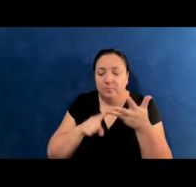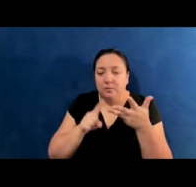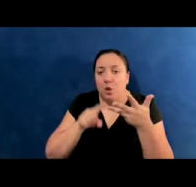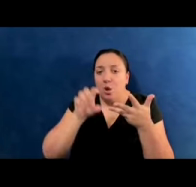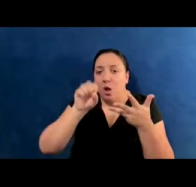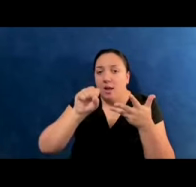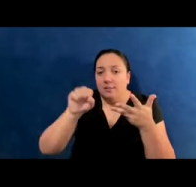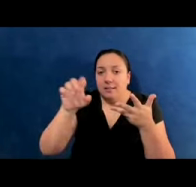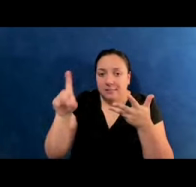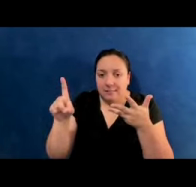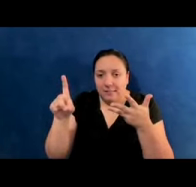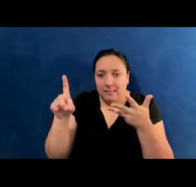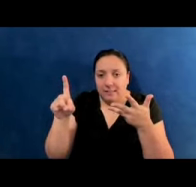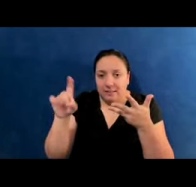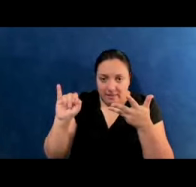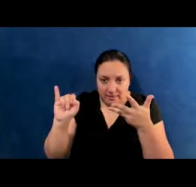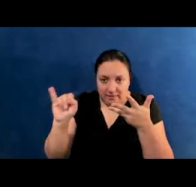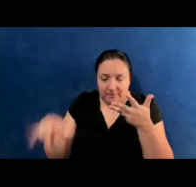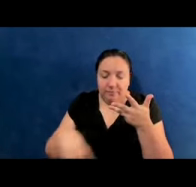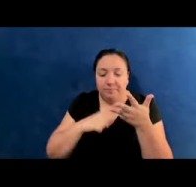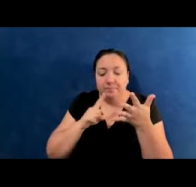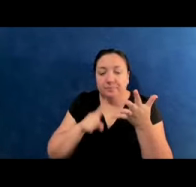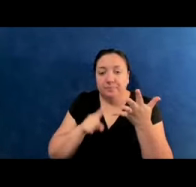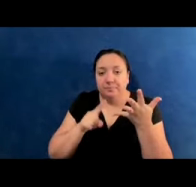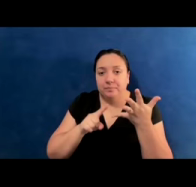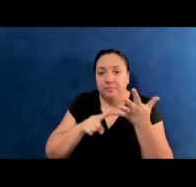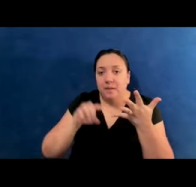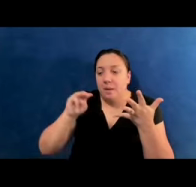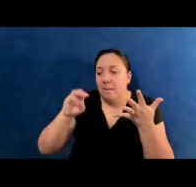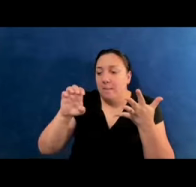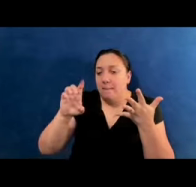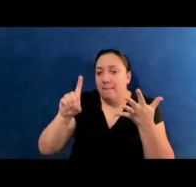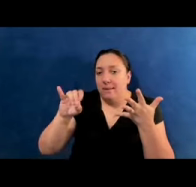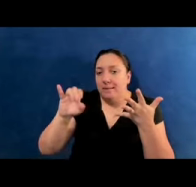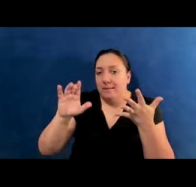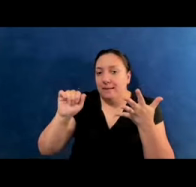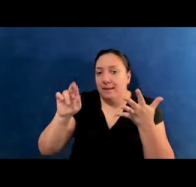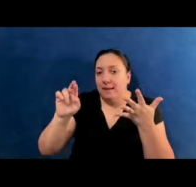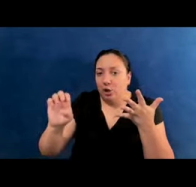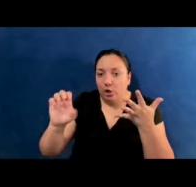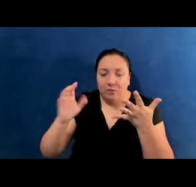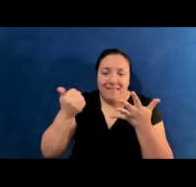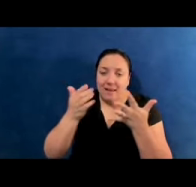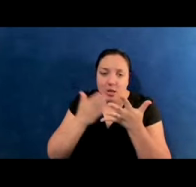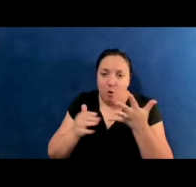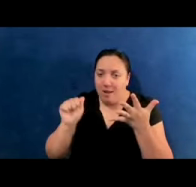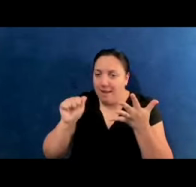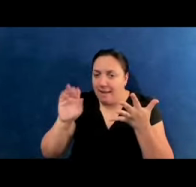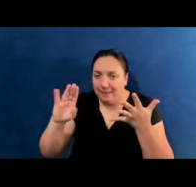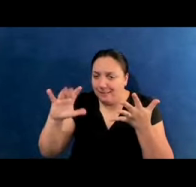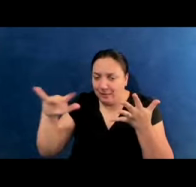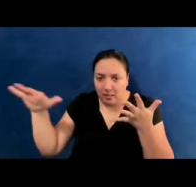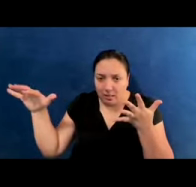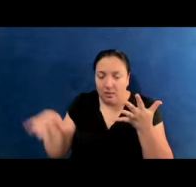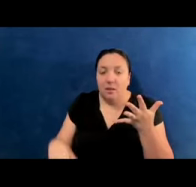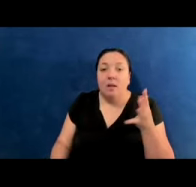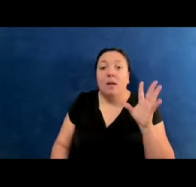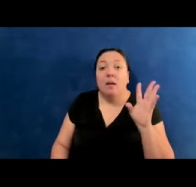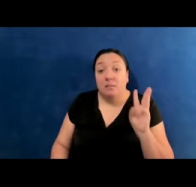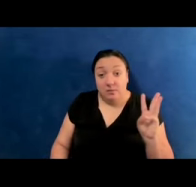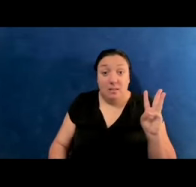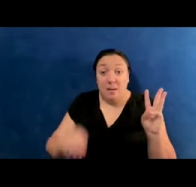Security disability insurance, Medicare, any of the parts, and Medicaid benefits as